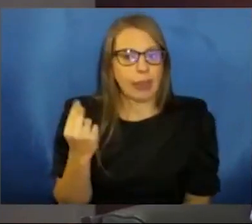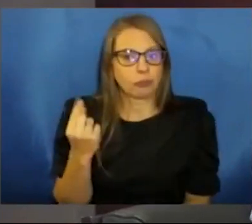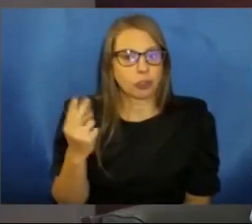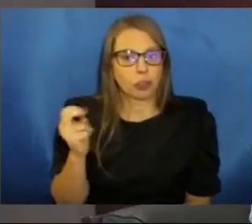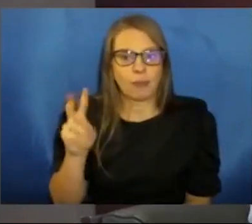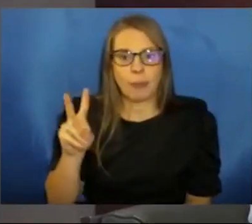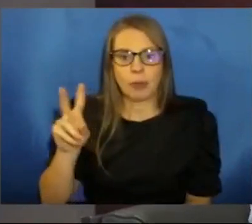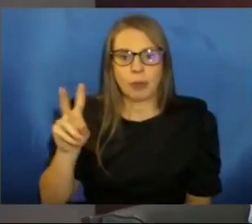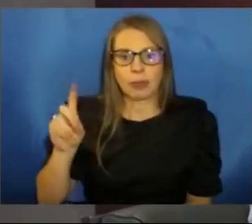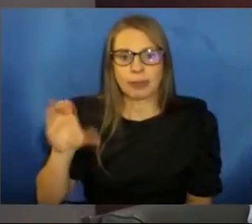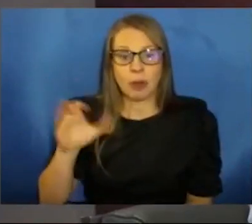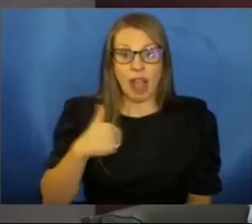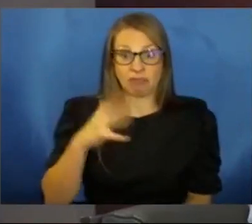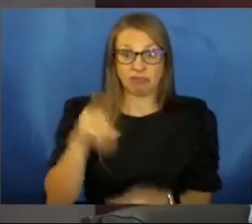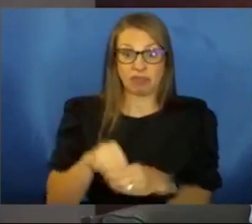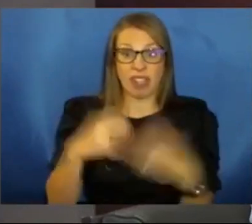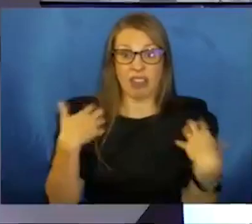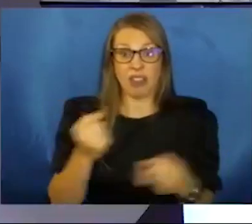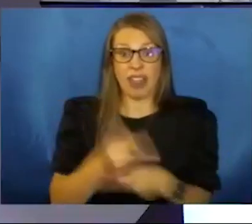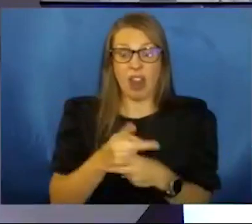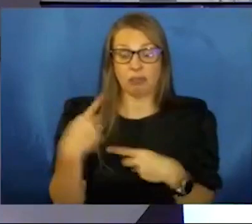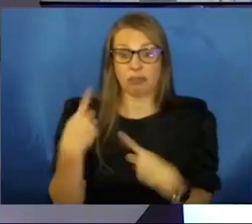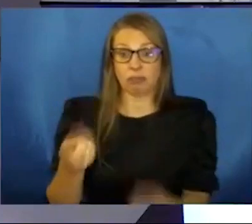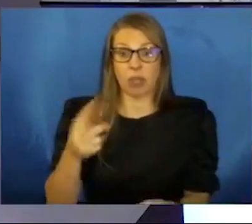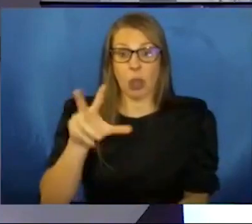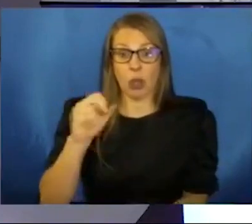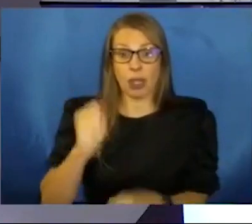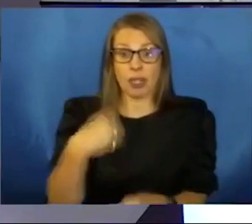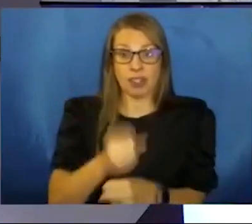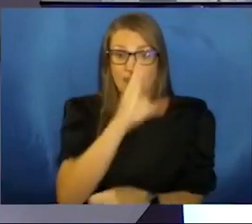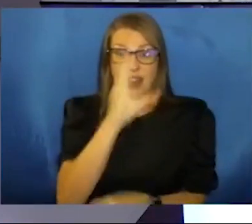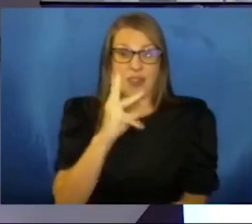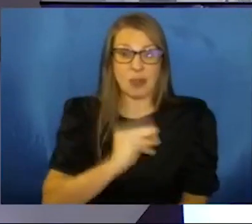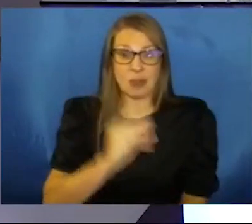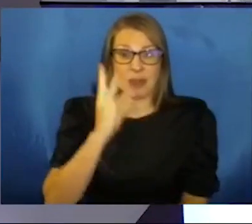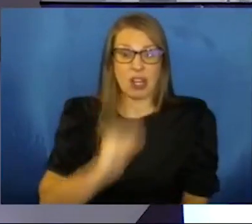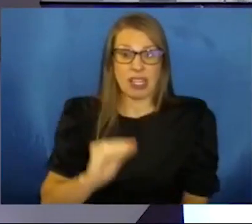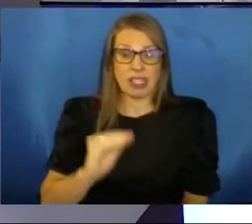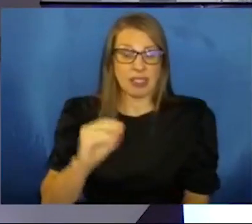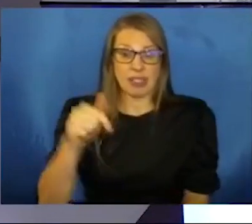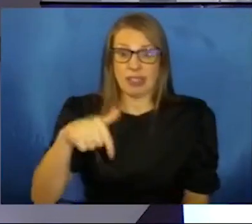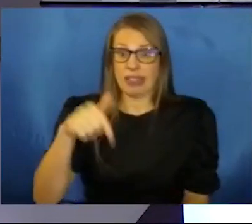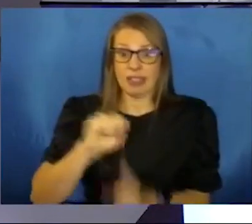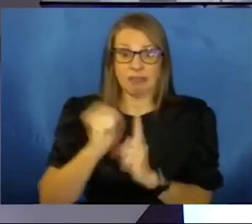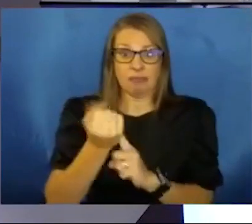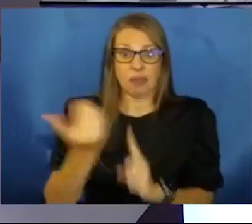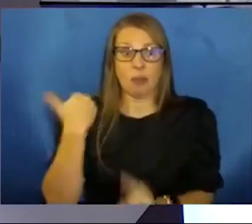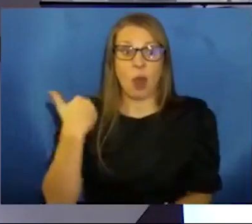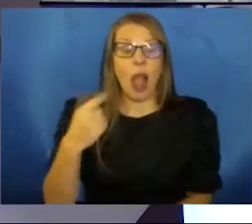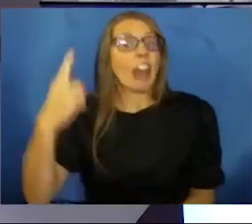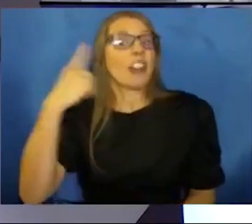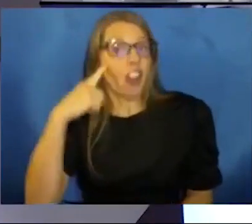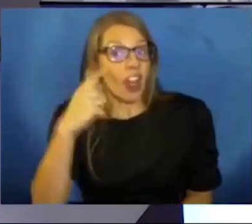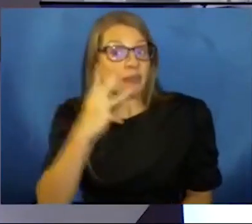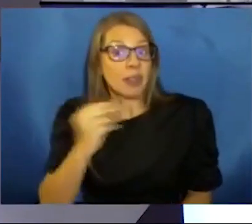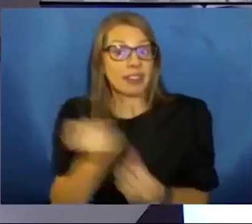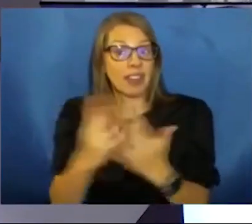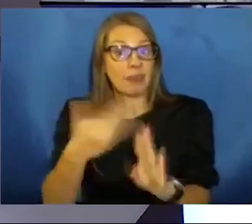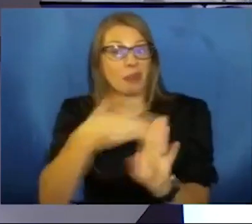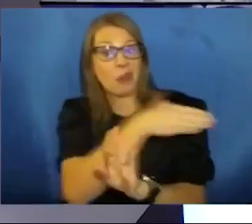surge back then, and thought that was record numbers back then, and it was back then, but this surpasses that.